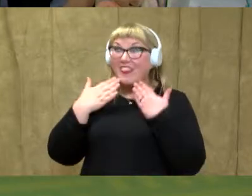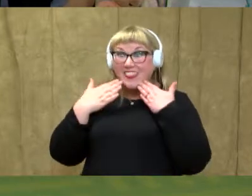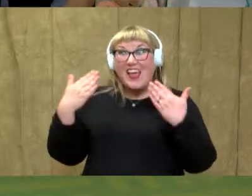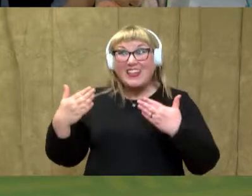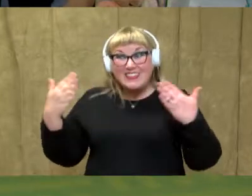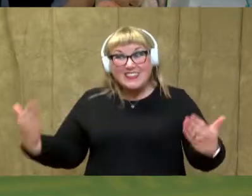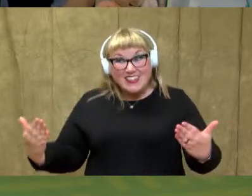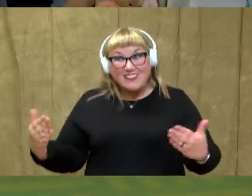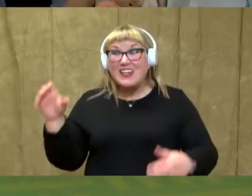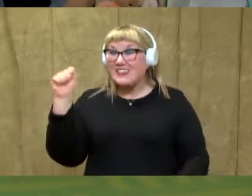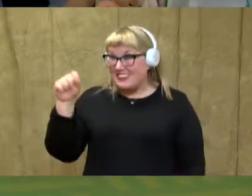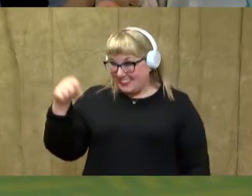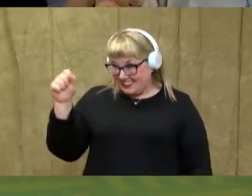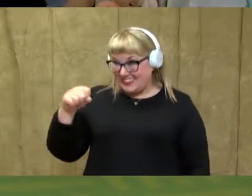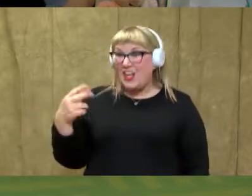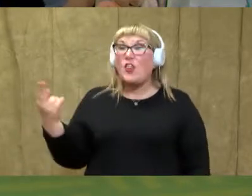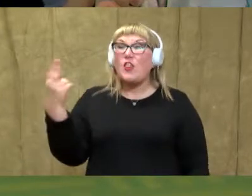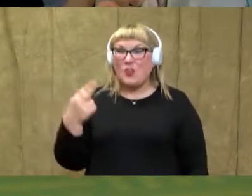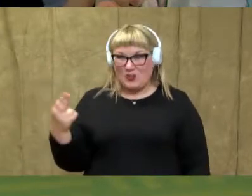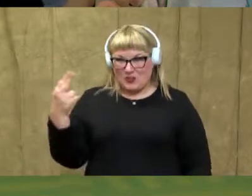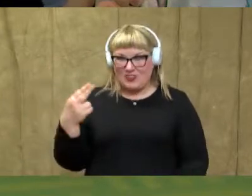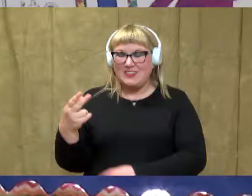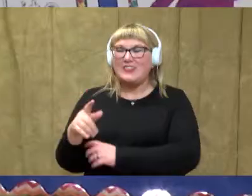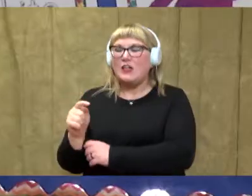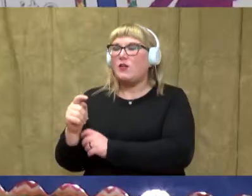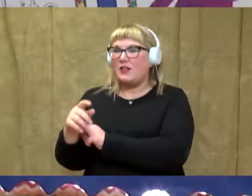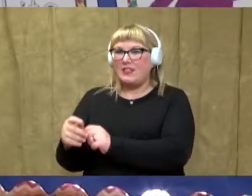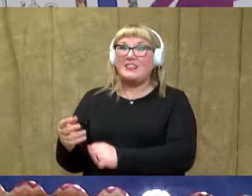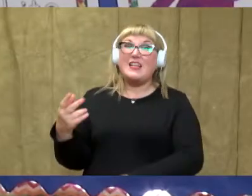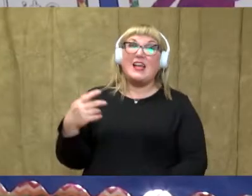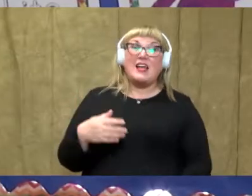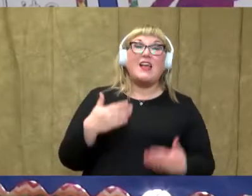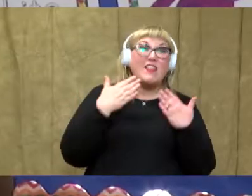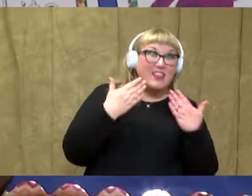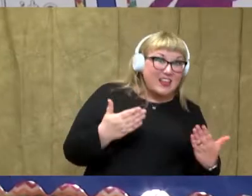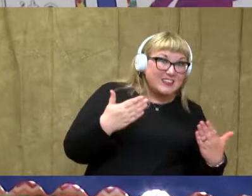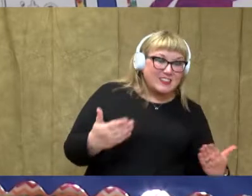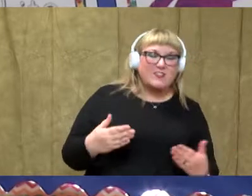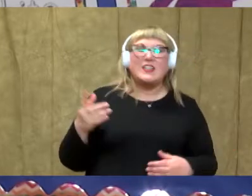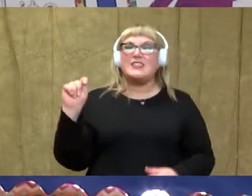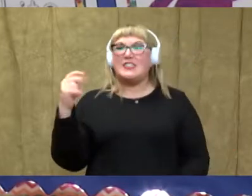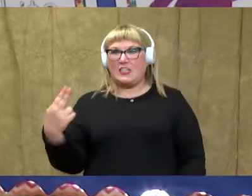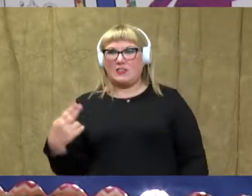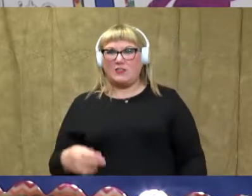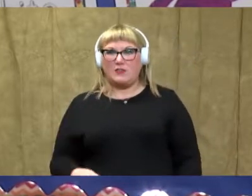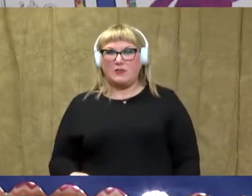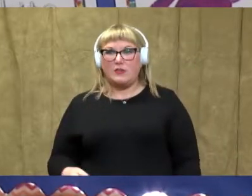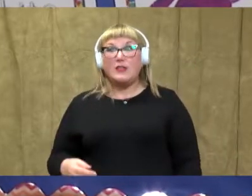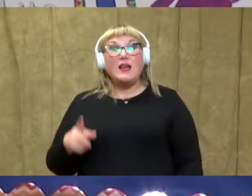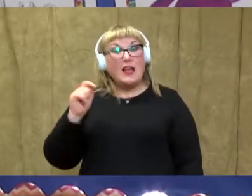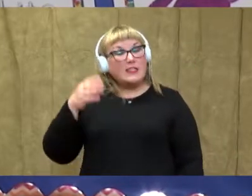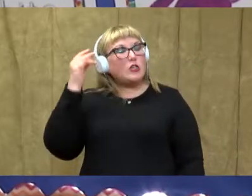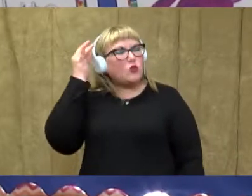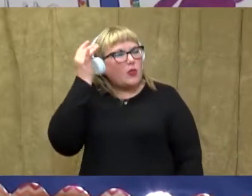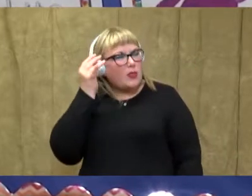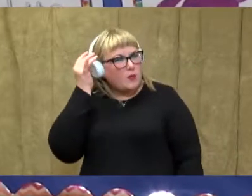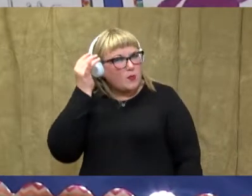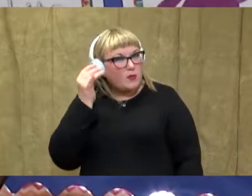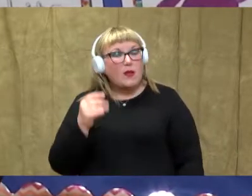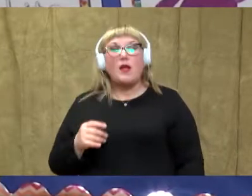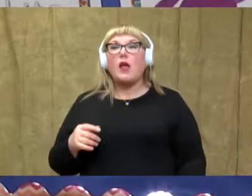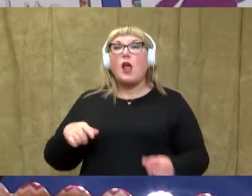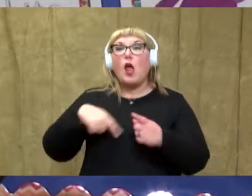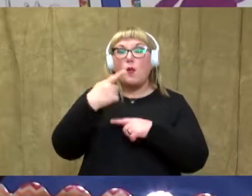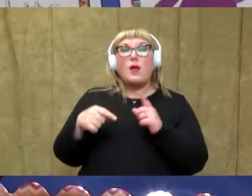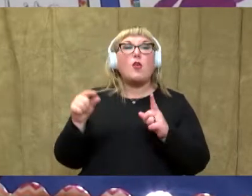Thanksgiving. You're right, Miss Morris. Okay, boys and girls at home, I need you to look inside your thinking caps and think of a word with